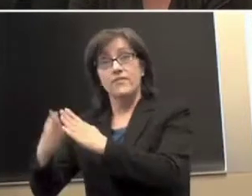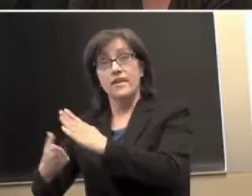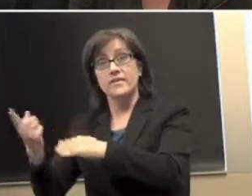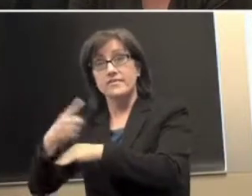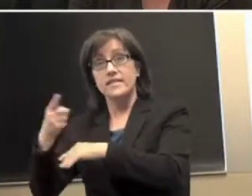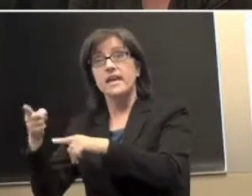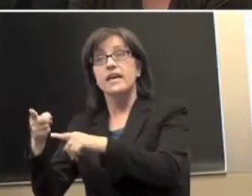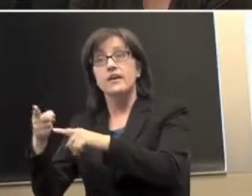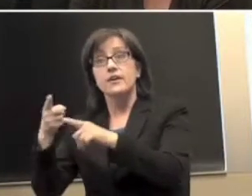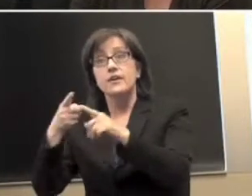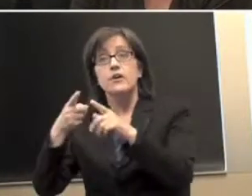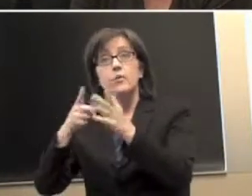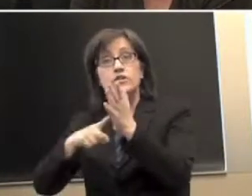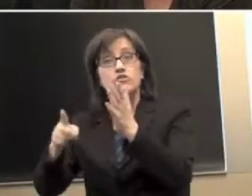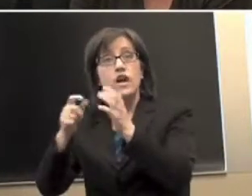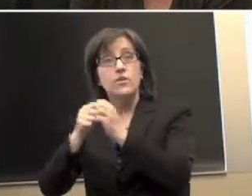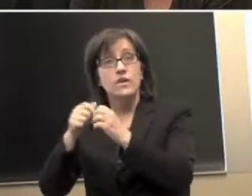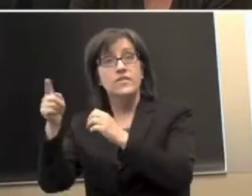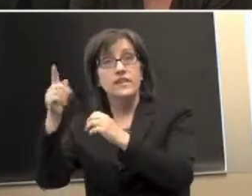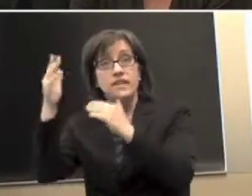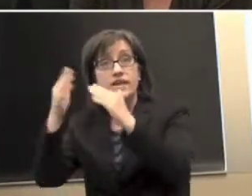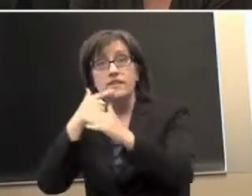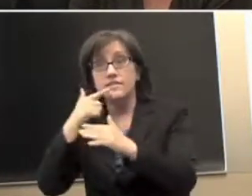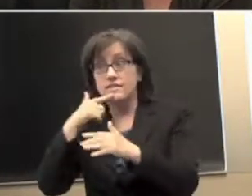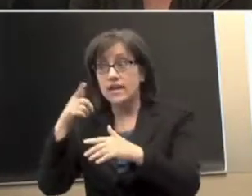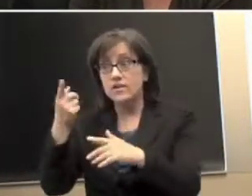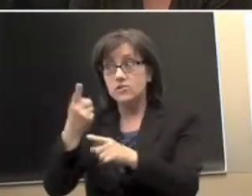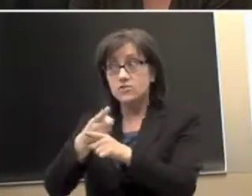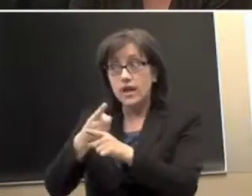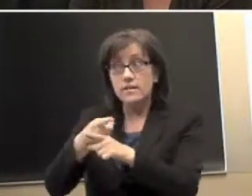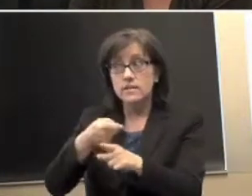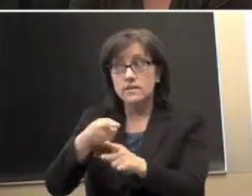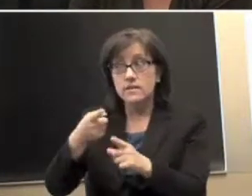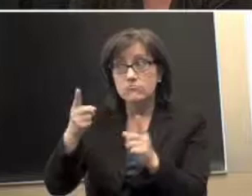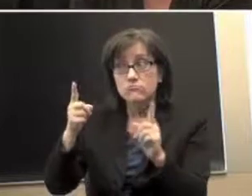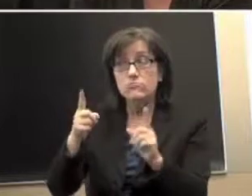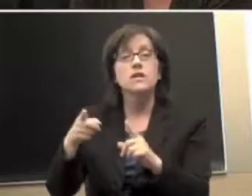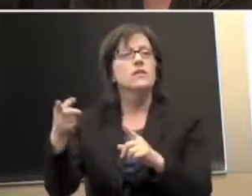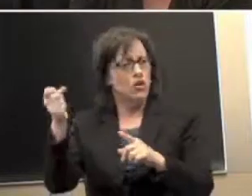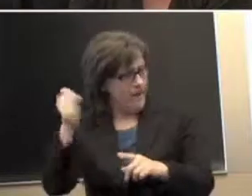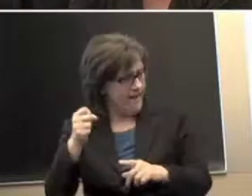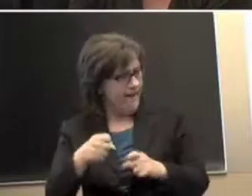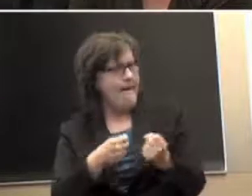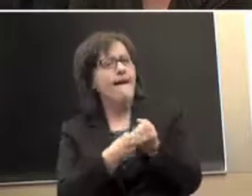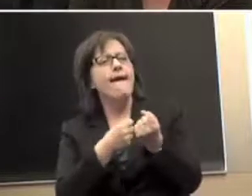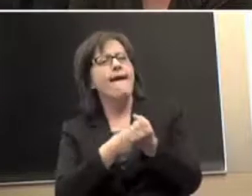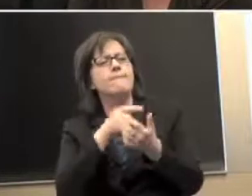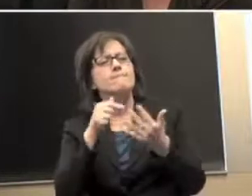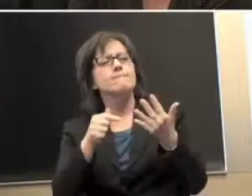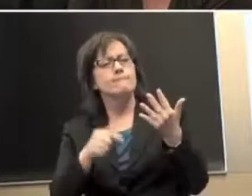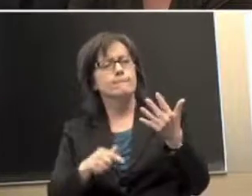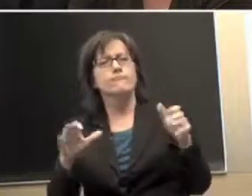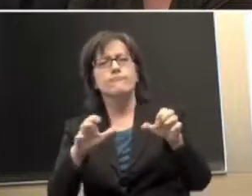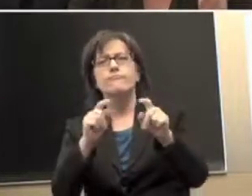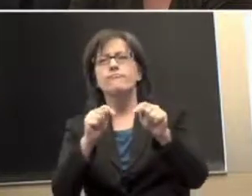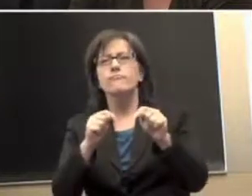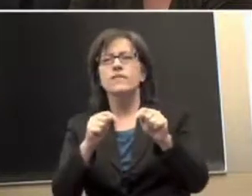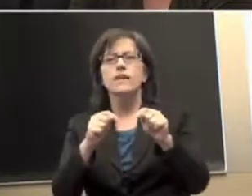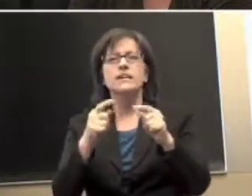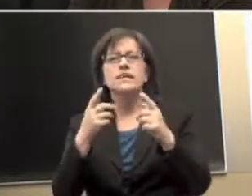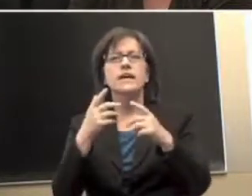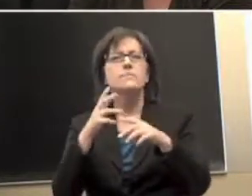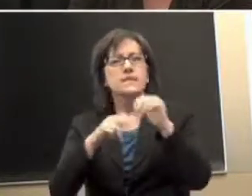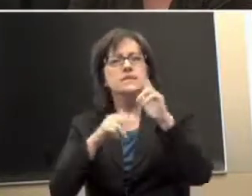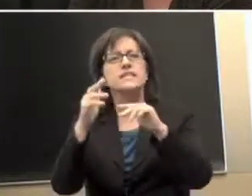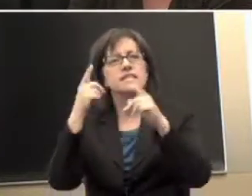preferred adult who can be his rah-rah team and say, yeah, this is what happened, kind of a thing, having a trusting relationship all